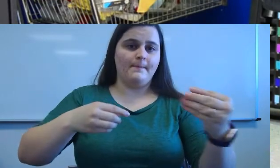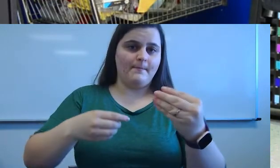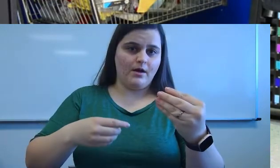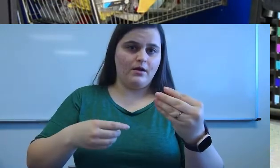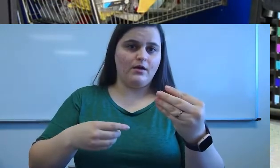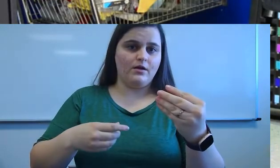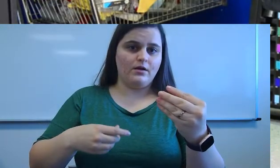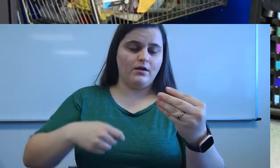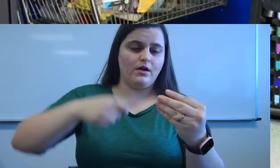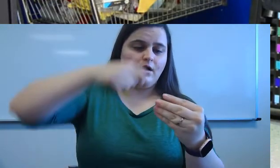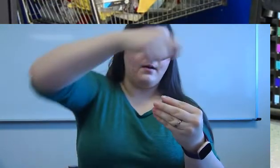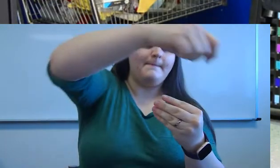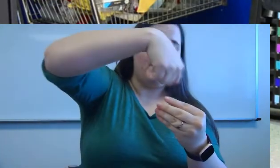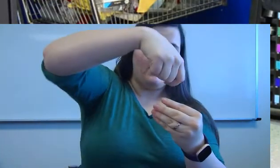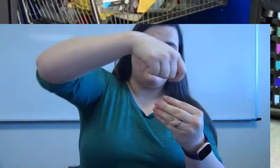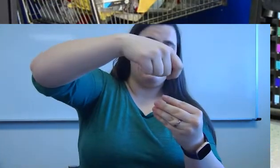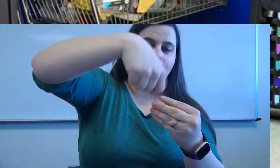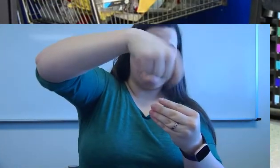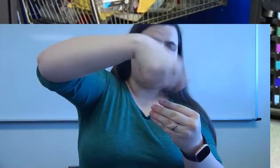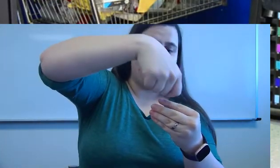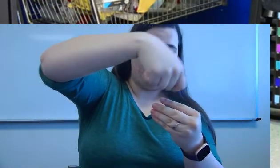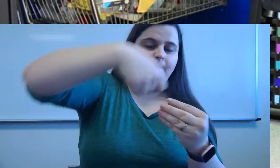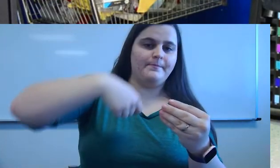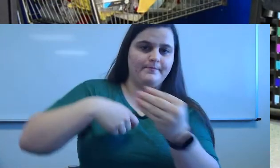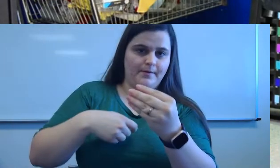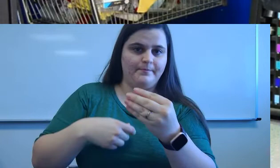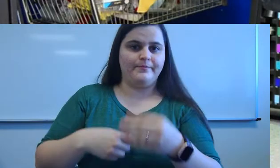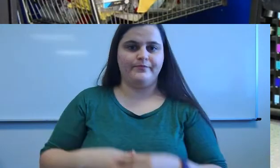on the bottom of the weight and pound it on.